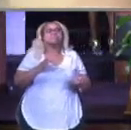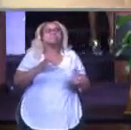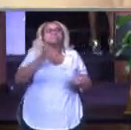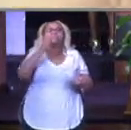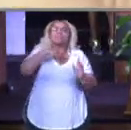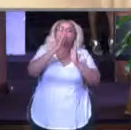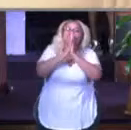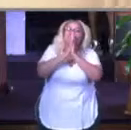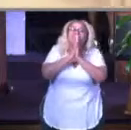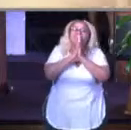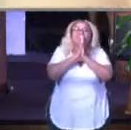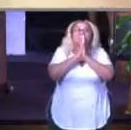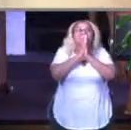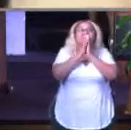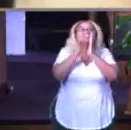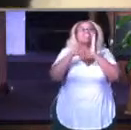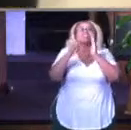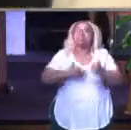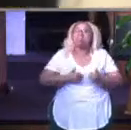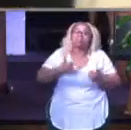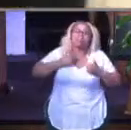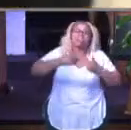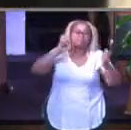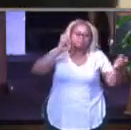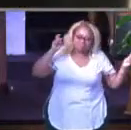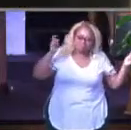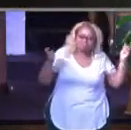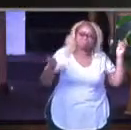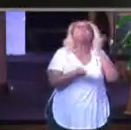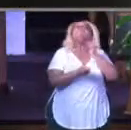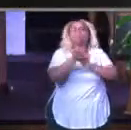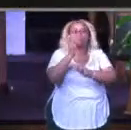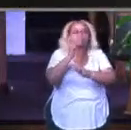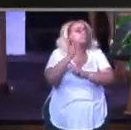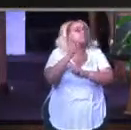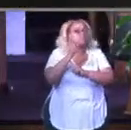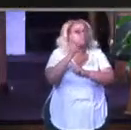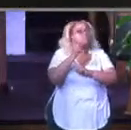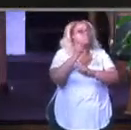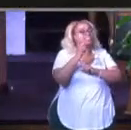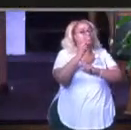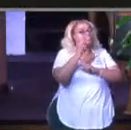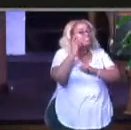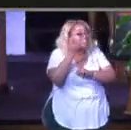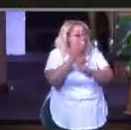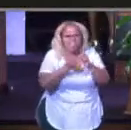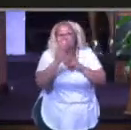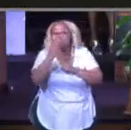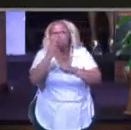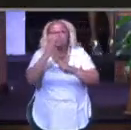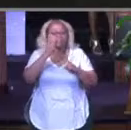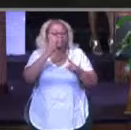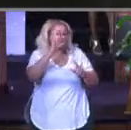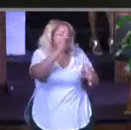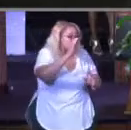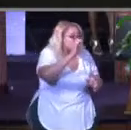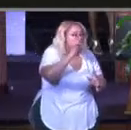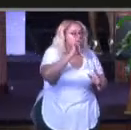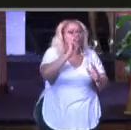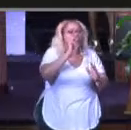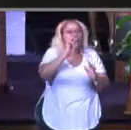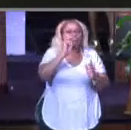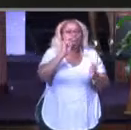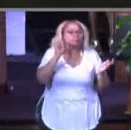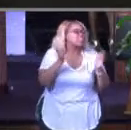God, I pray that this would be a life-changing moment for every heart that is seeking